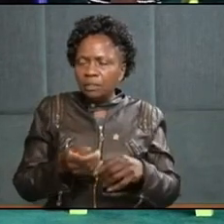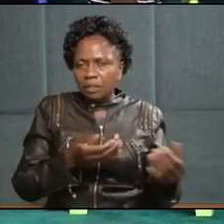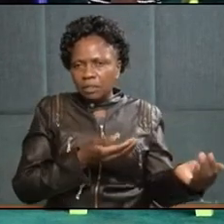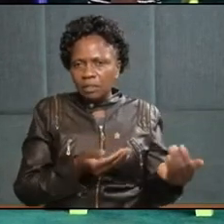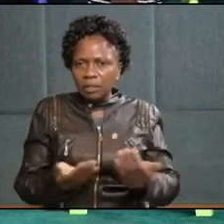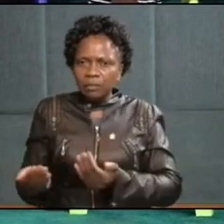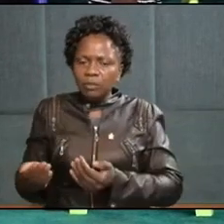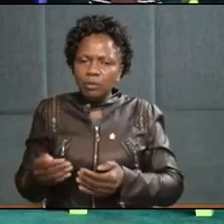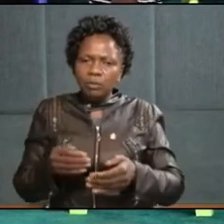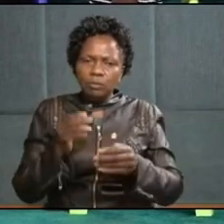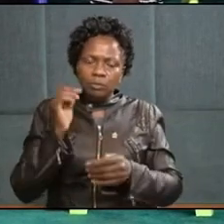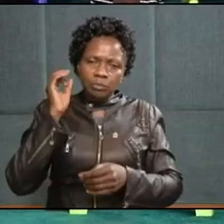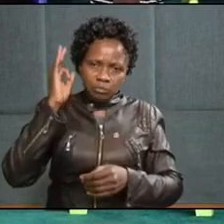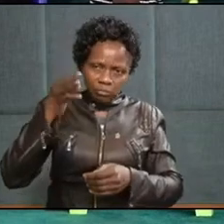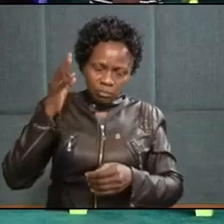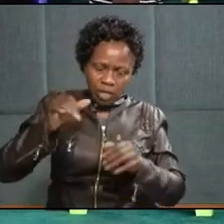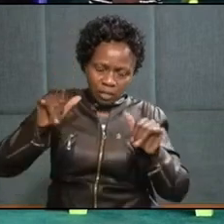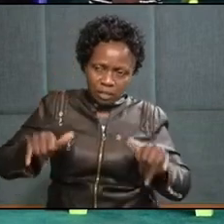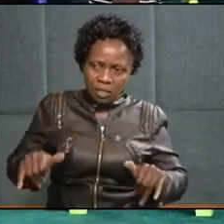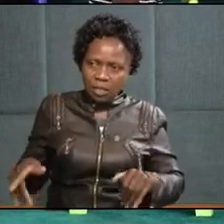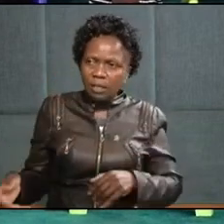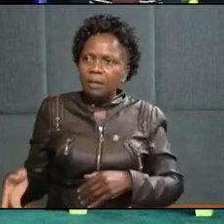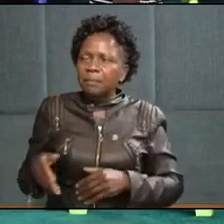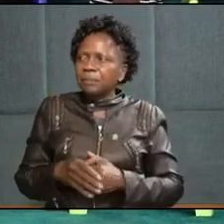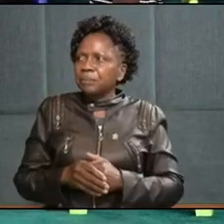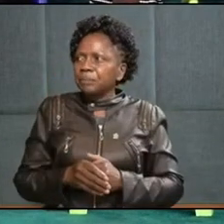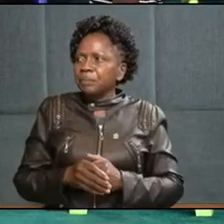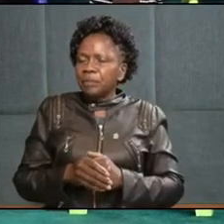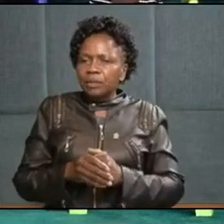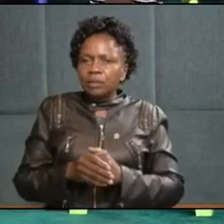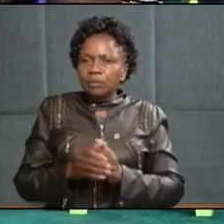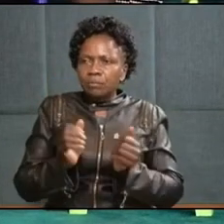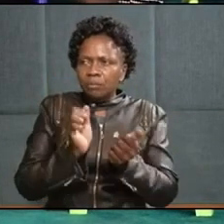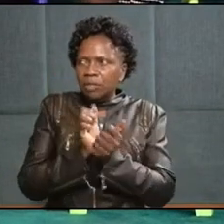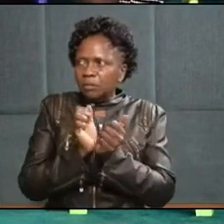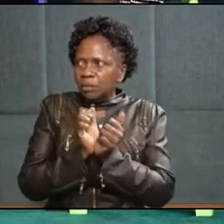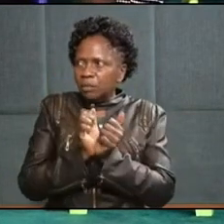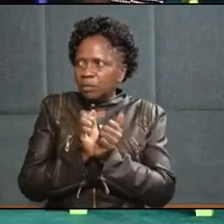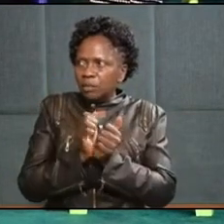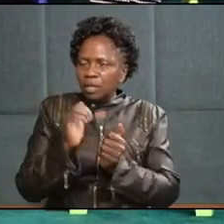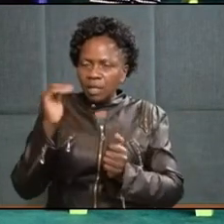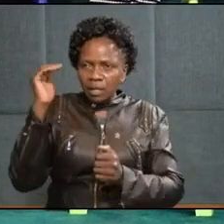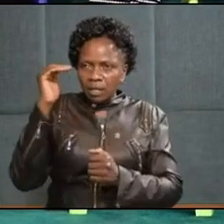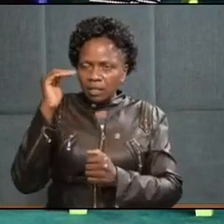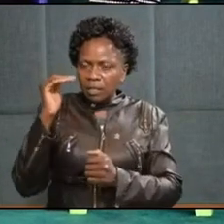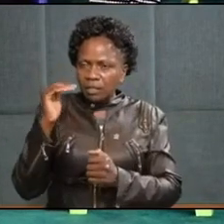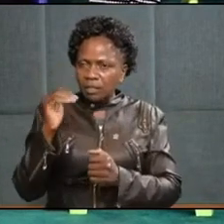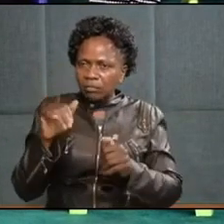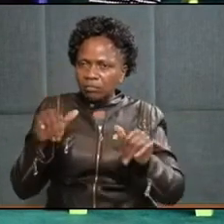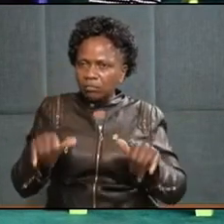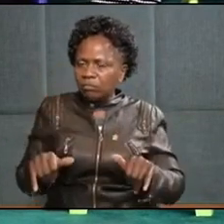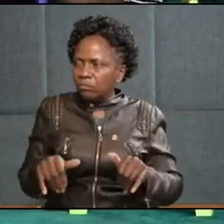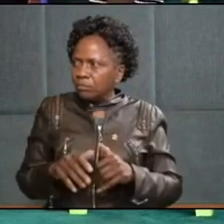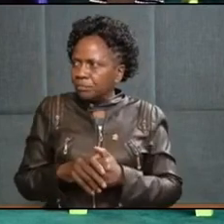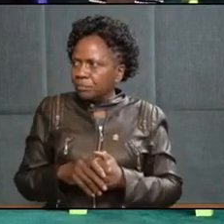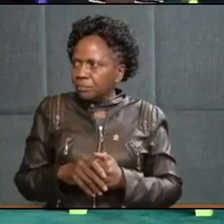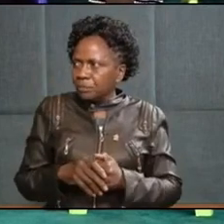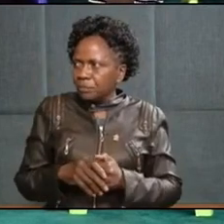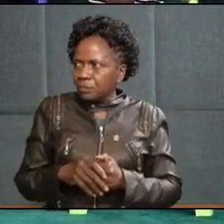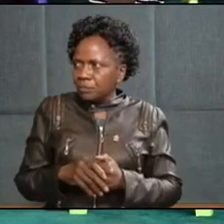to the synagogue and they want him to stay there. But Paul has to leave. Why must Paul leave even though they're asking him to stay? Yes,